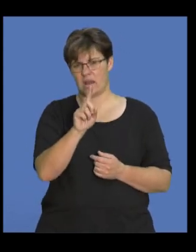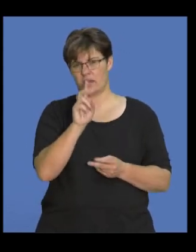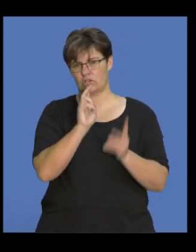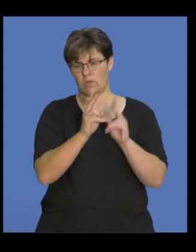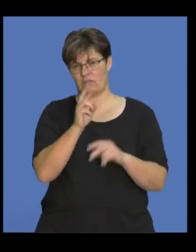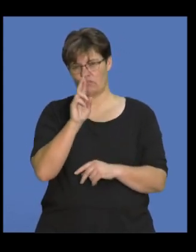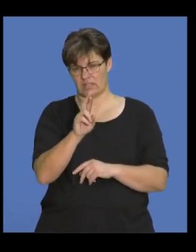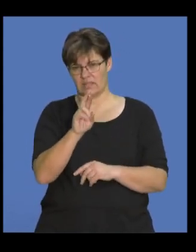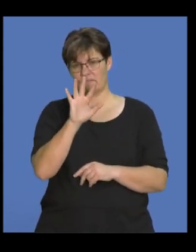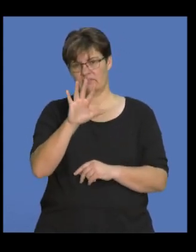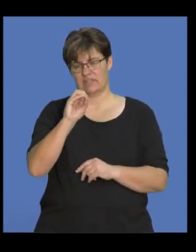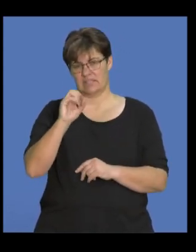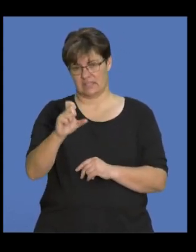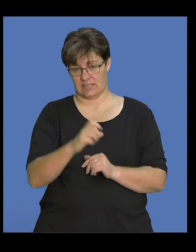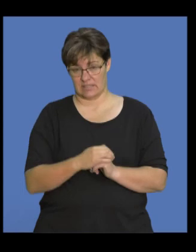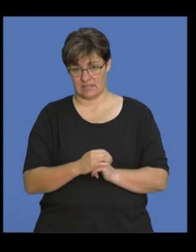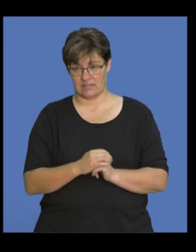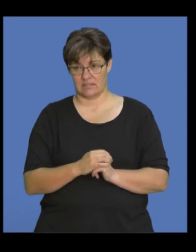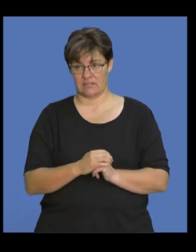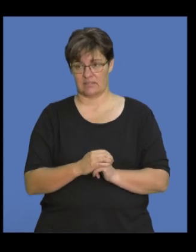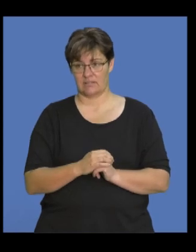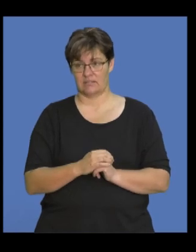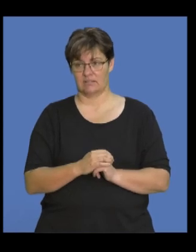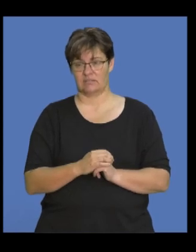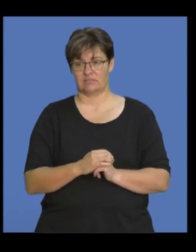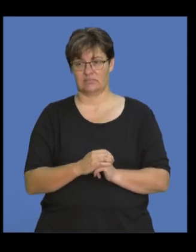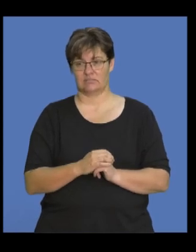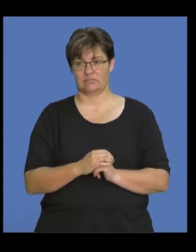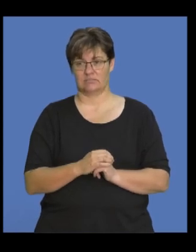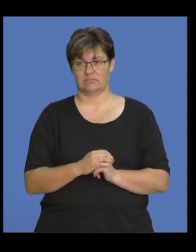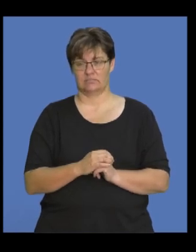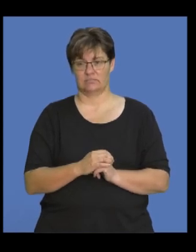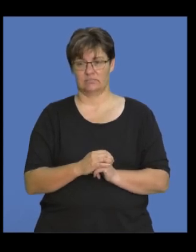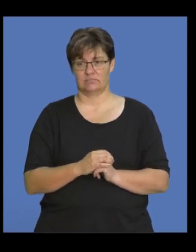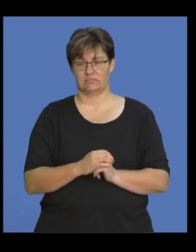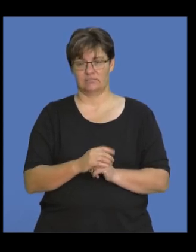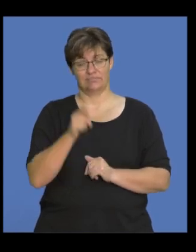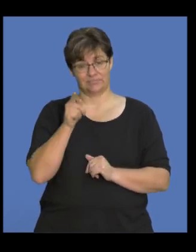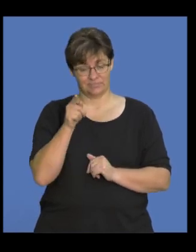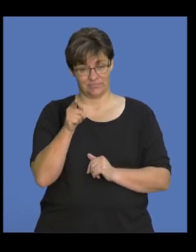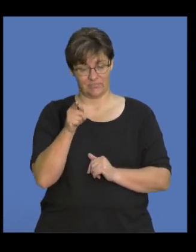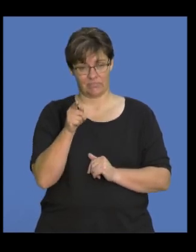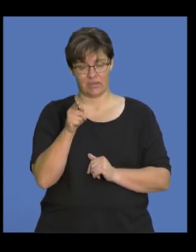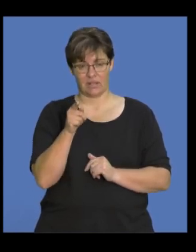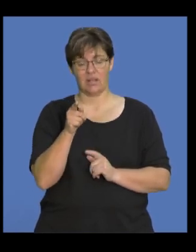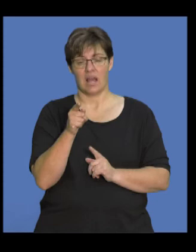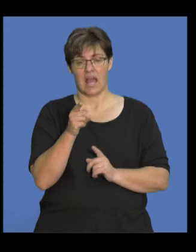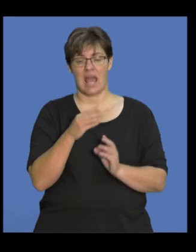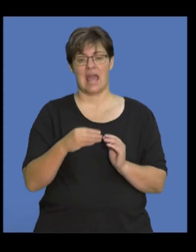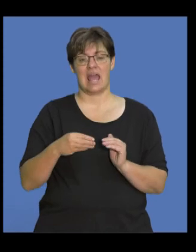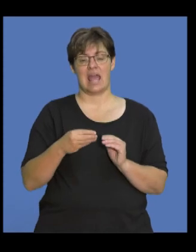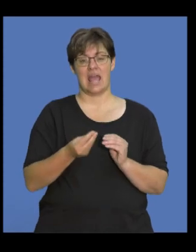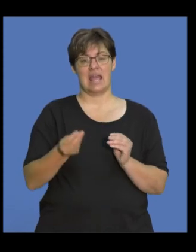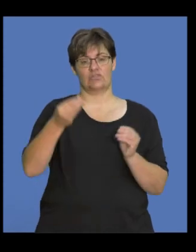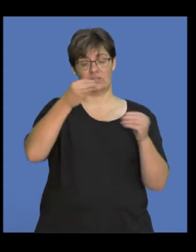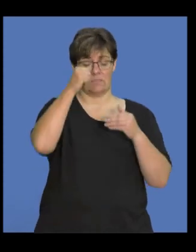112 rands and 50 cents. So 112 rands and 50 cents. That's the interest that he will be charged